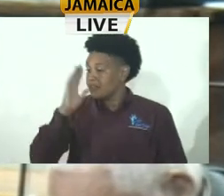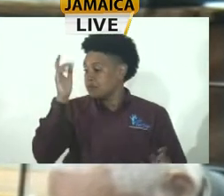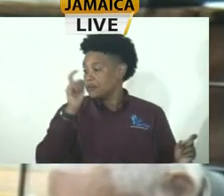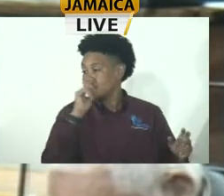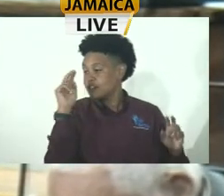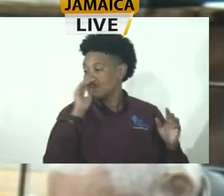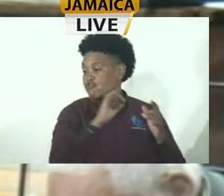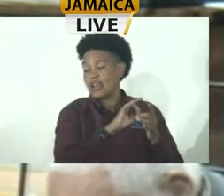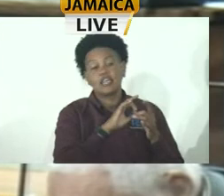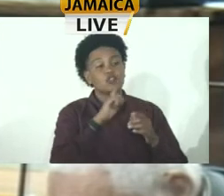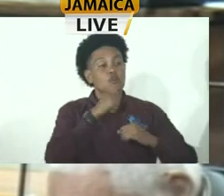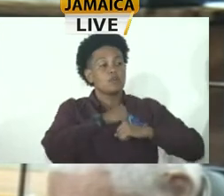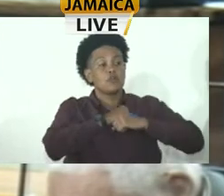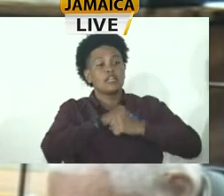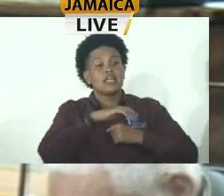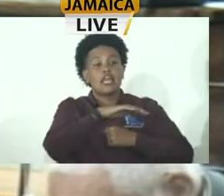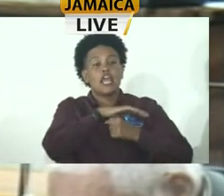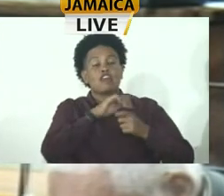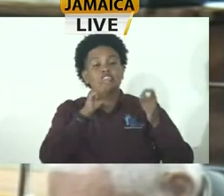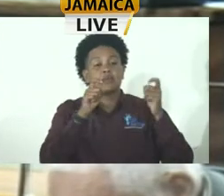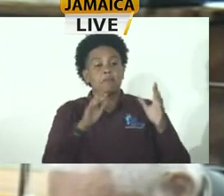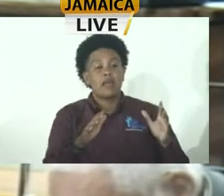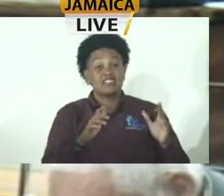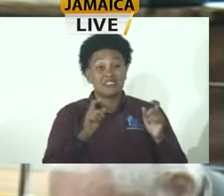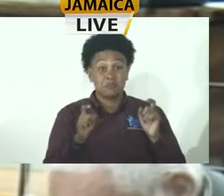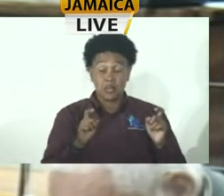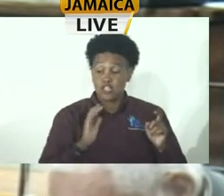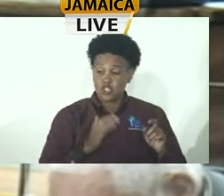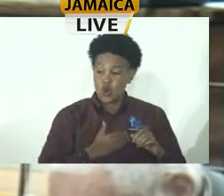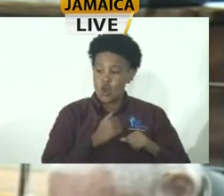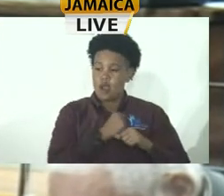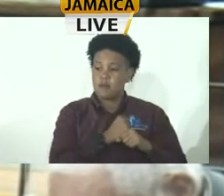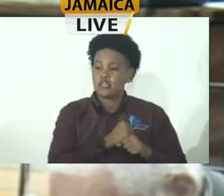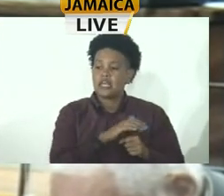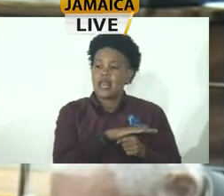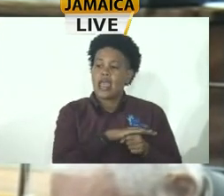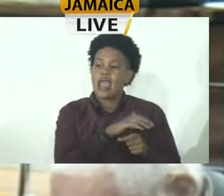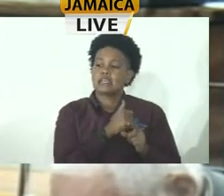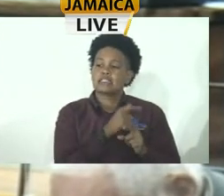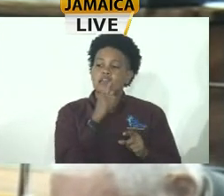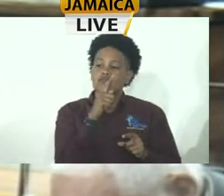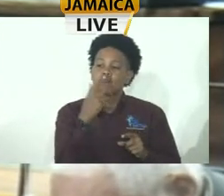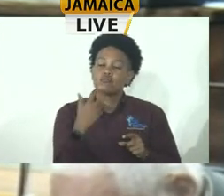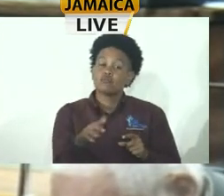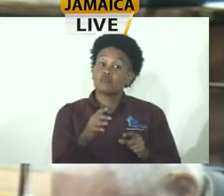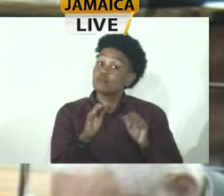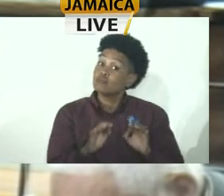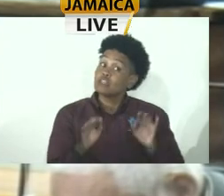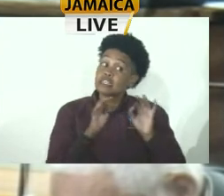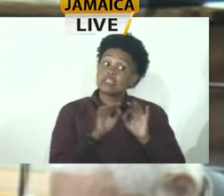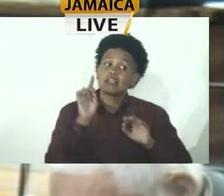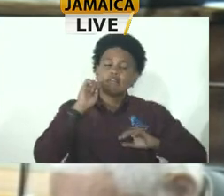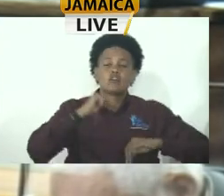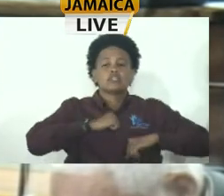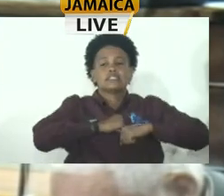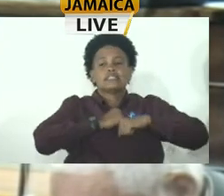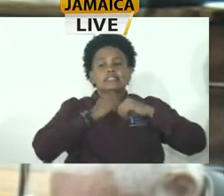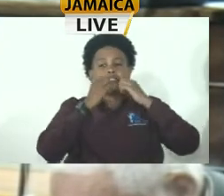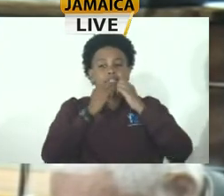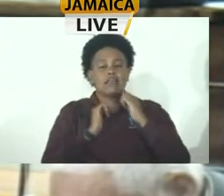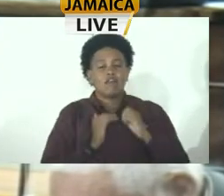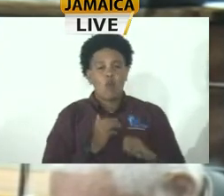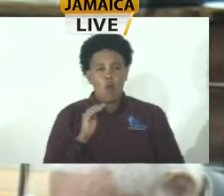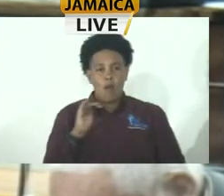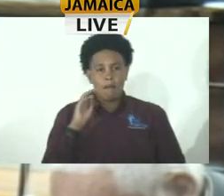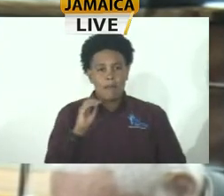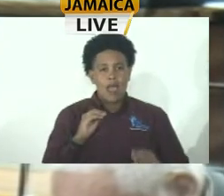management managing our protected areas is critical for safeguarding our biodiversity